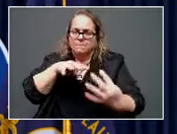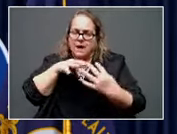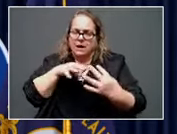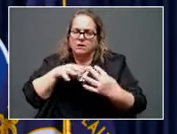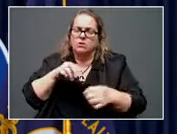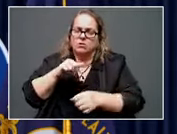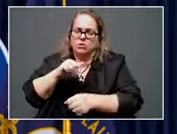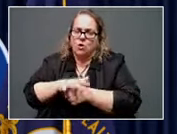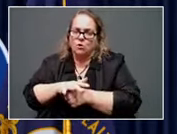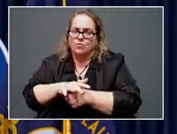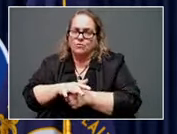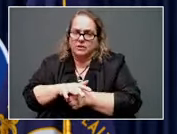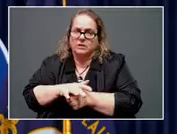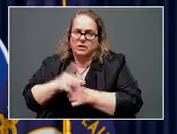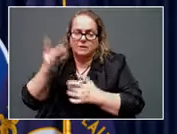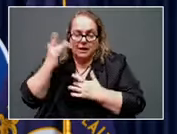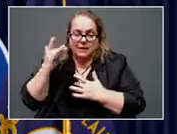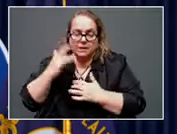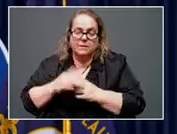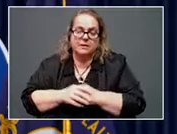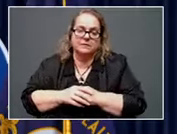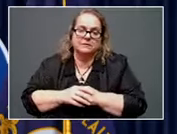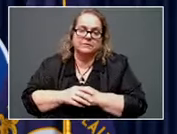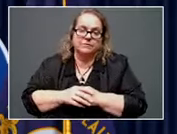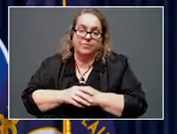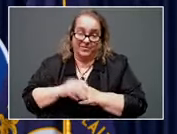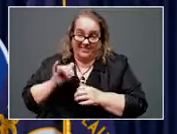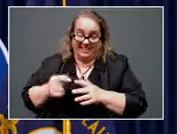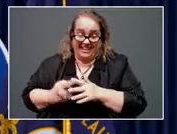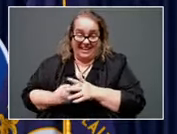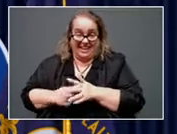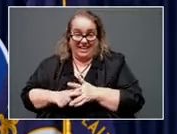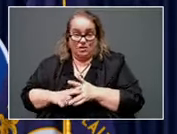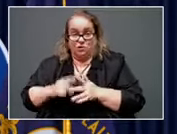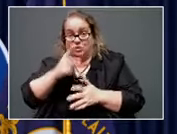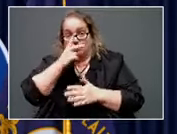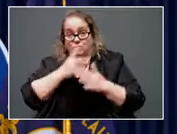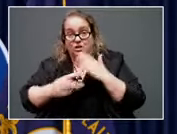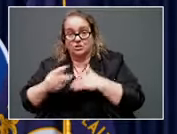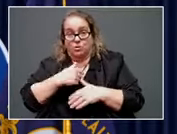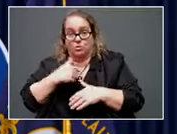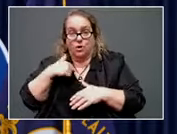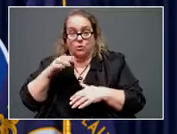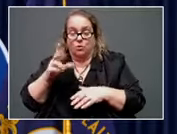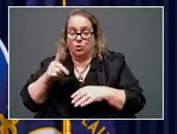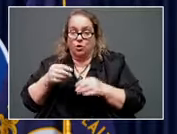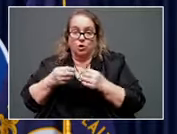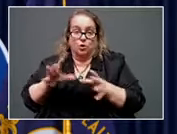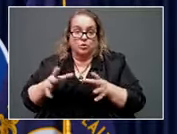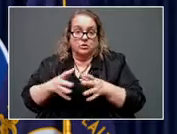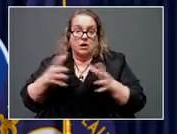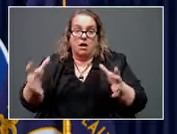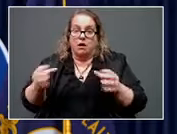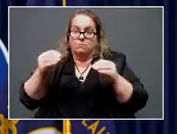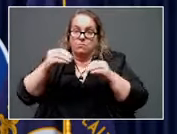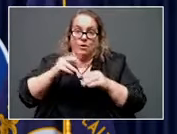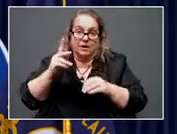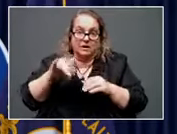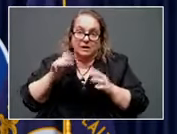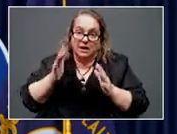pandemic. The initial projections were that we would lose a lot more Kentuckians than we have, but losing